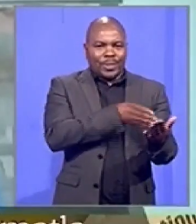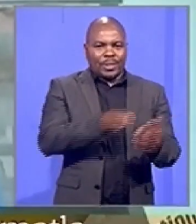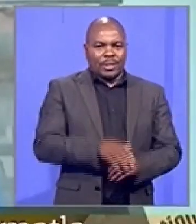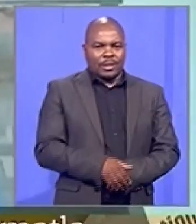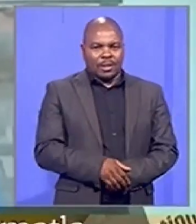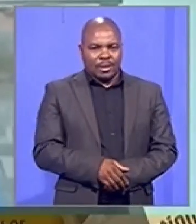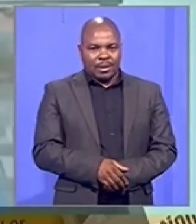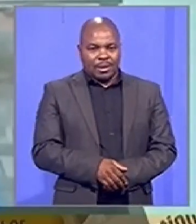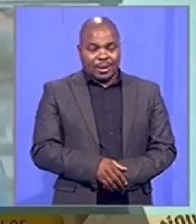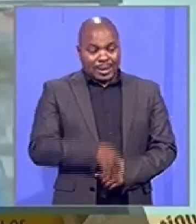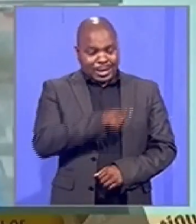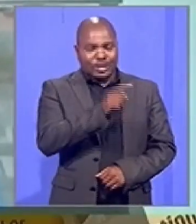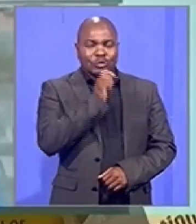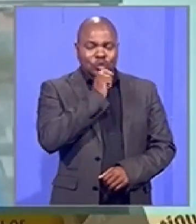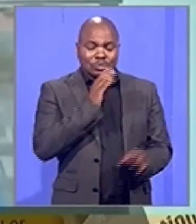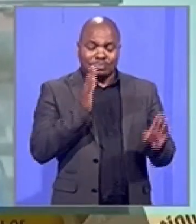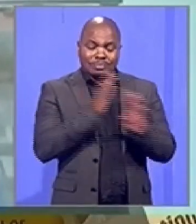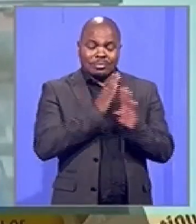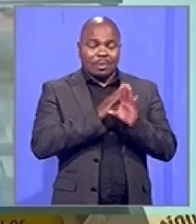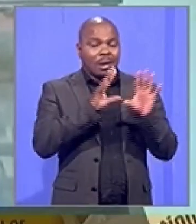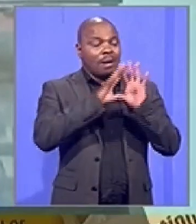is shrouded in secrecy, Chairperson.